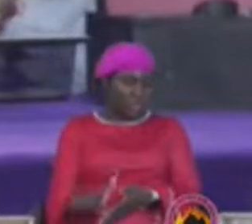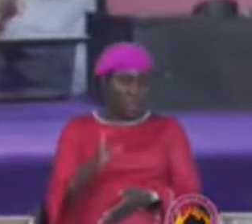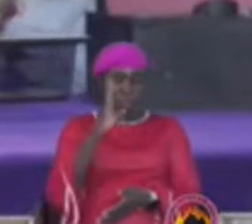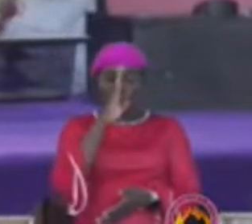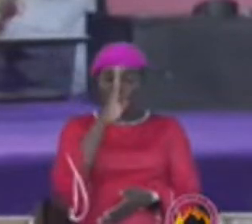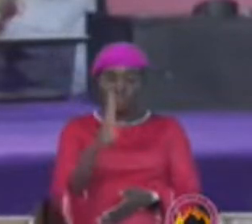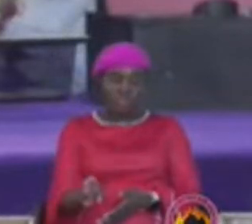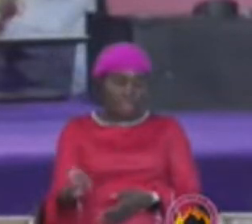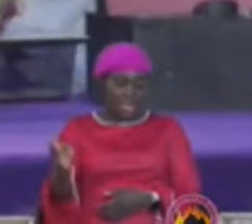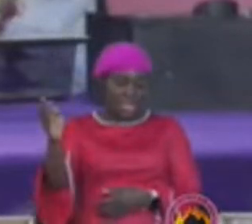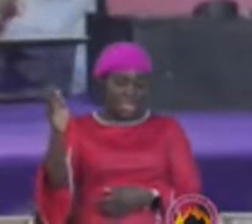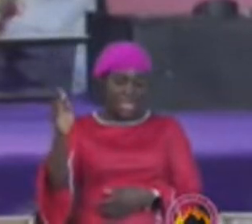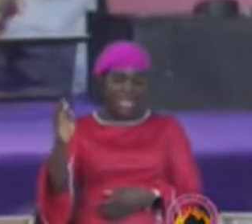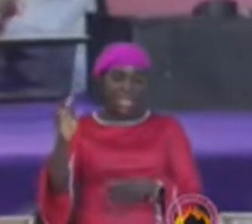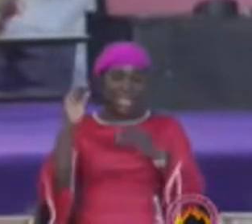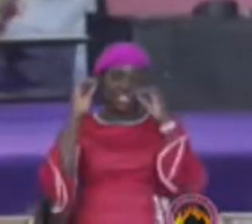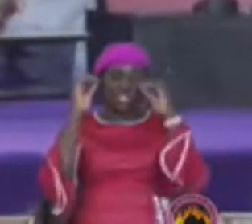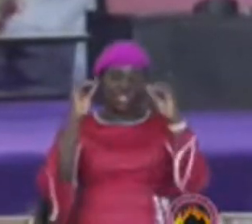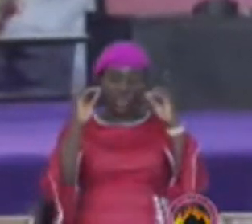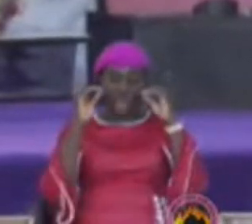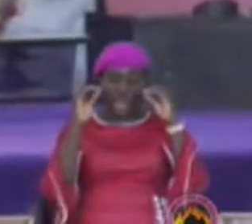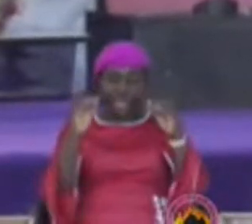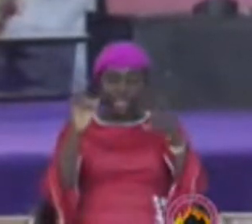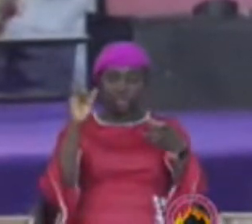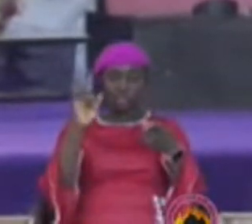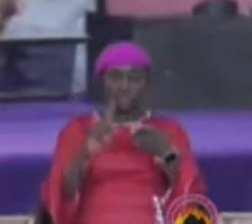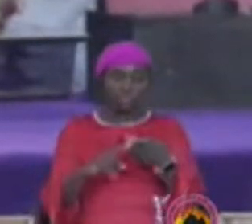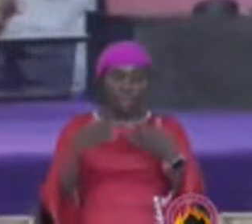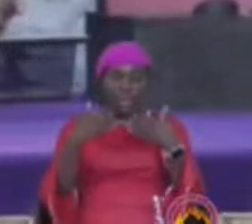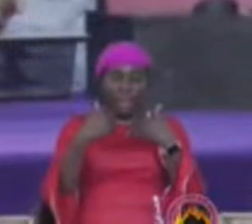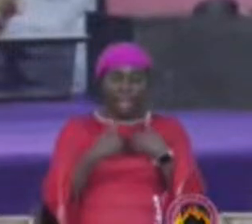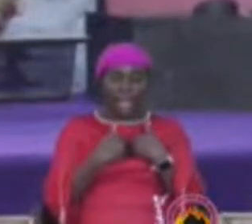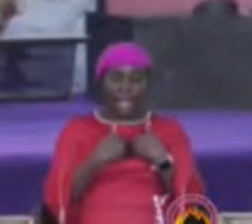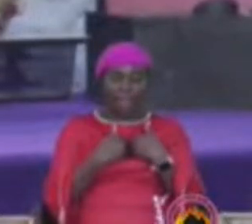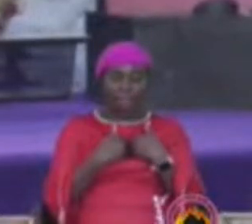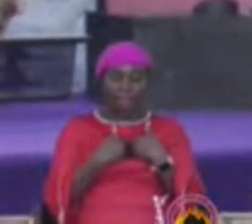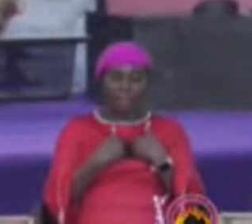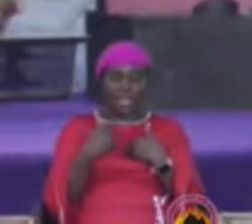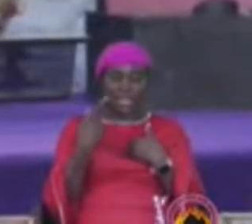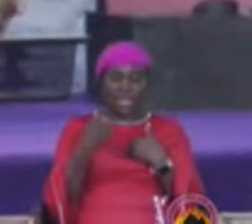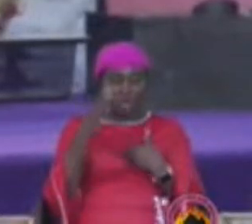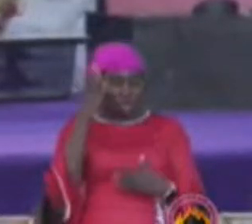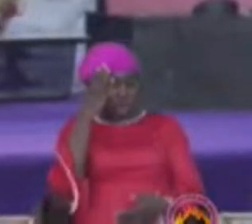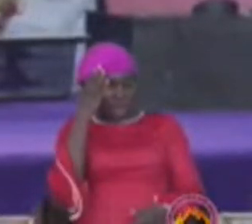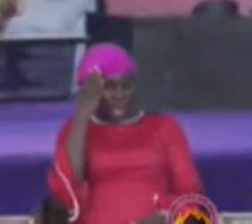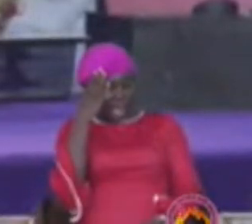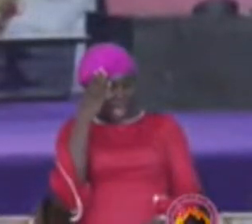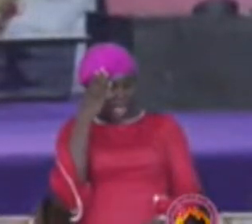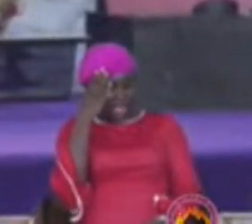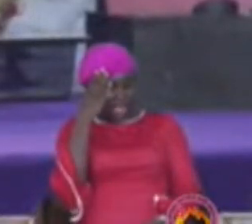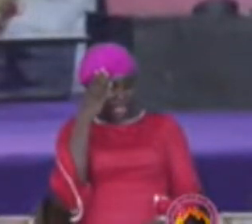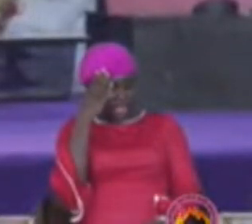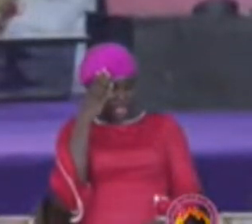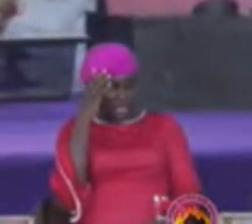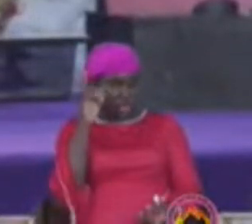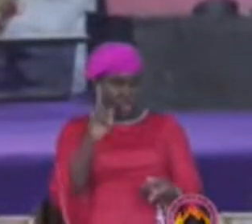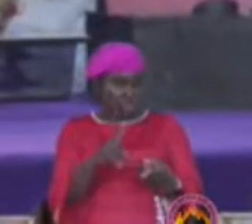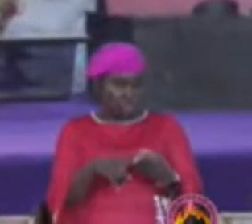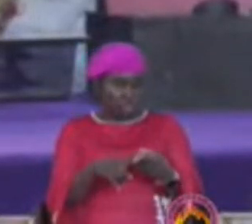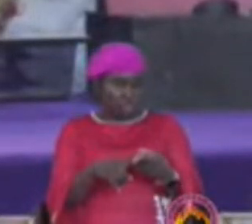trained and will acquire skills in the bakery industry as